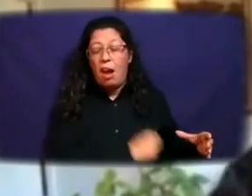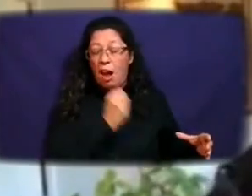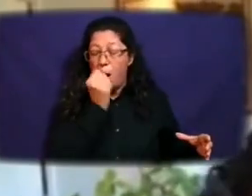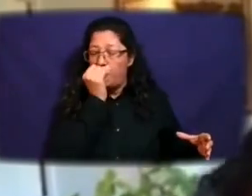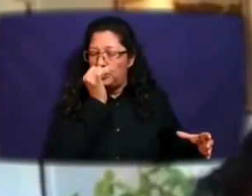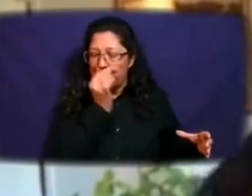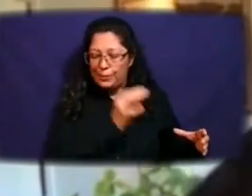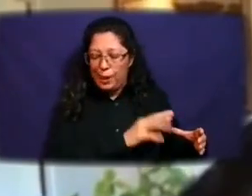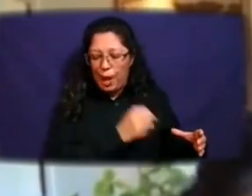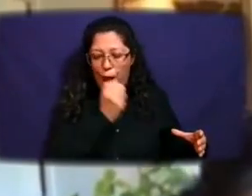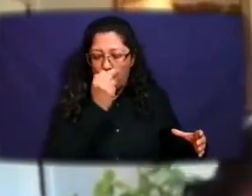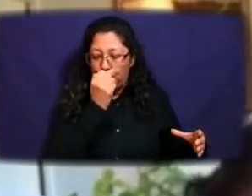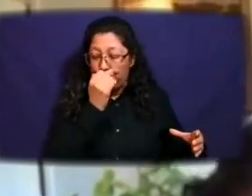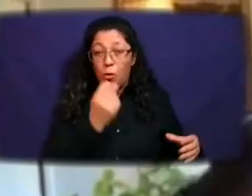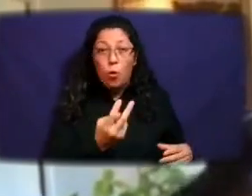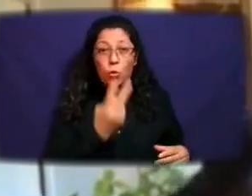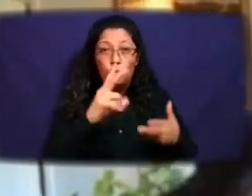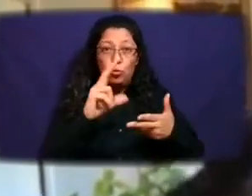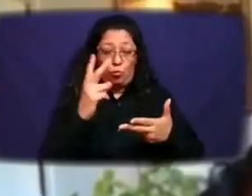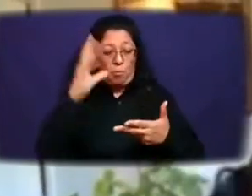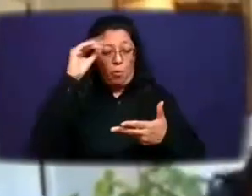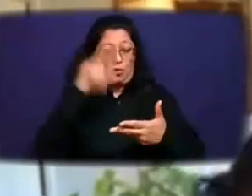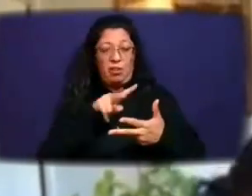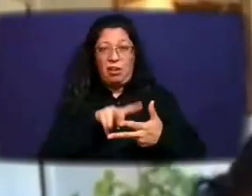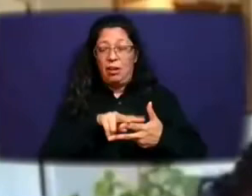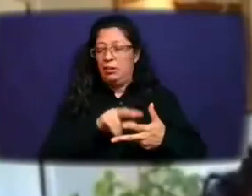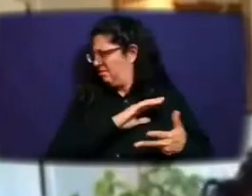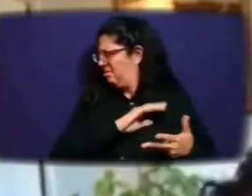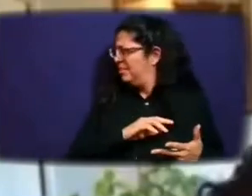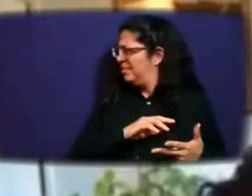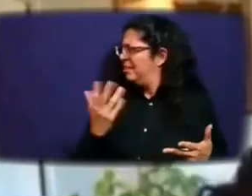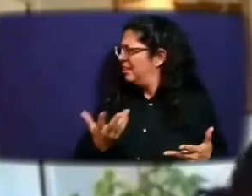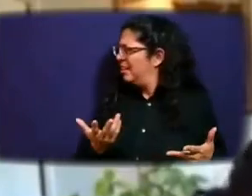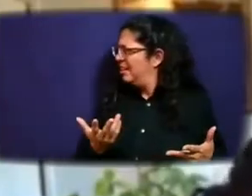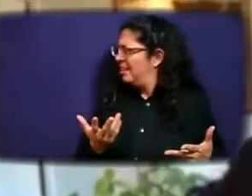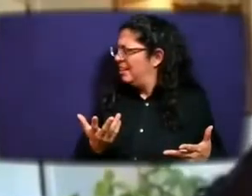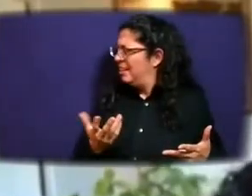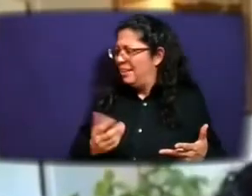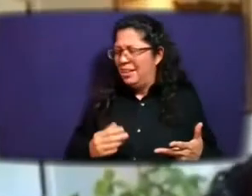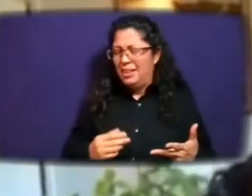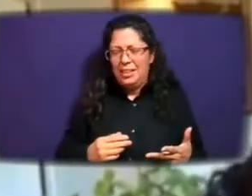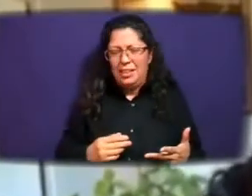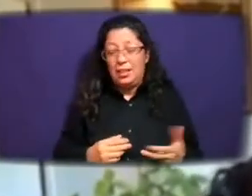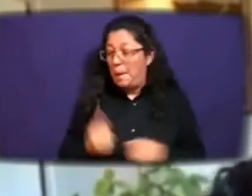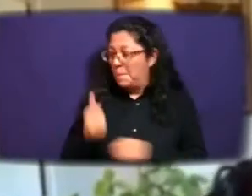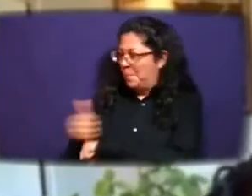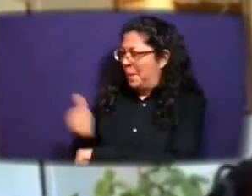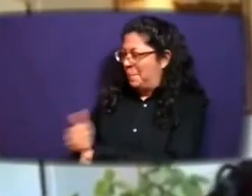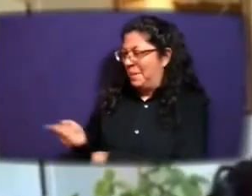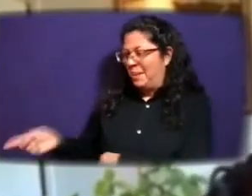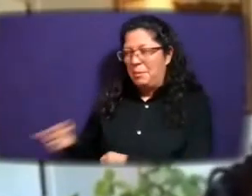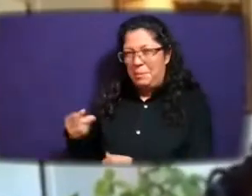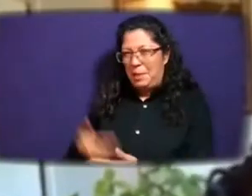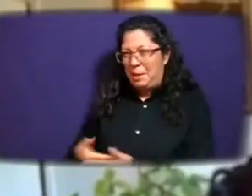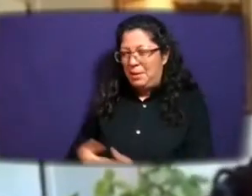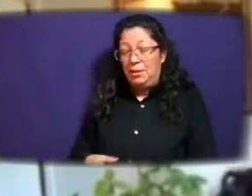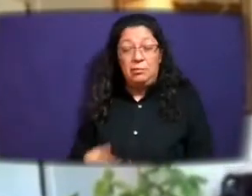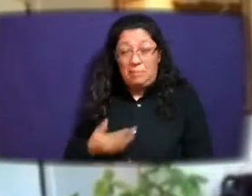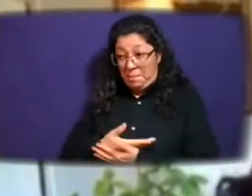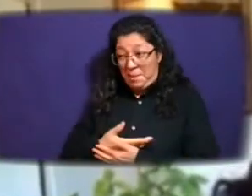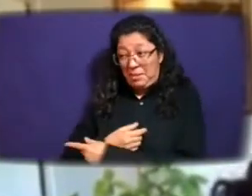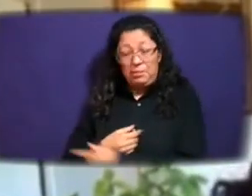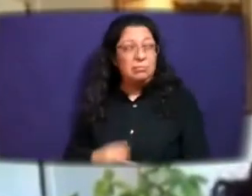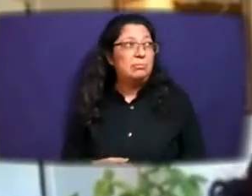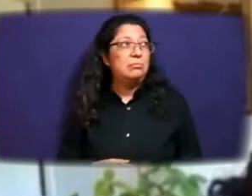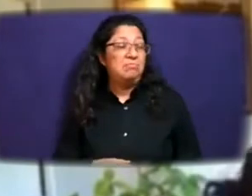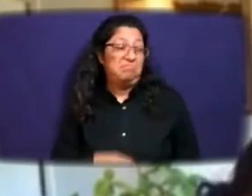two boys don't like to eat at the same table as him. They blame him for everything. But it doesn't